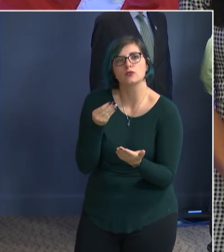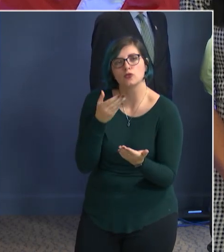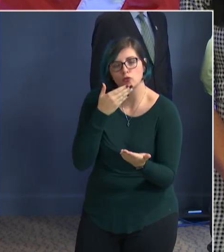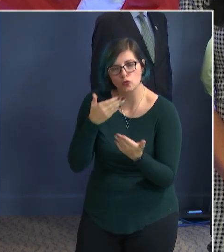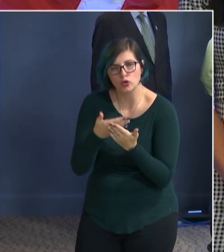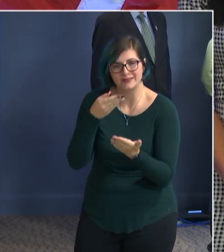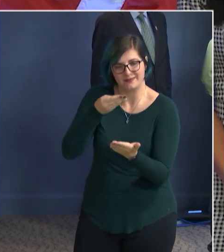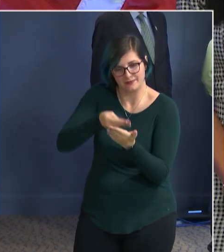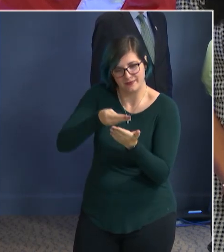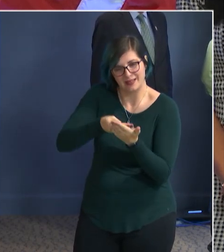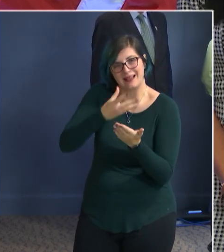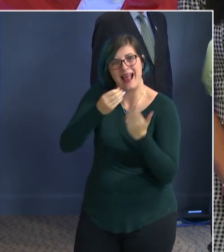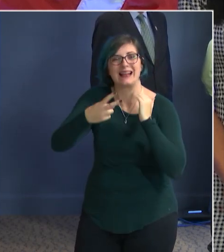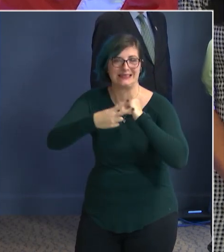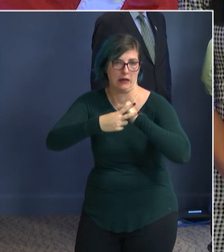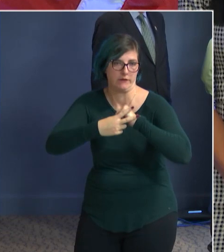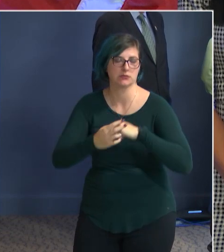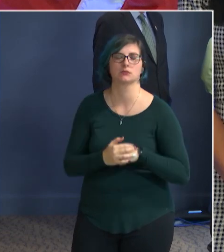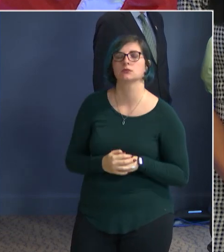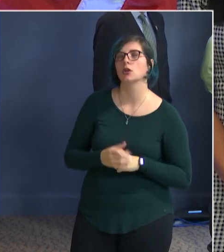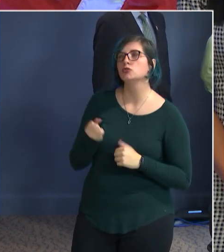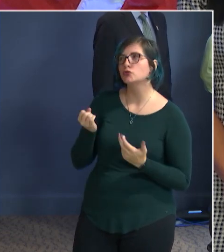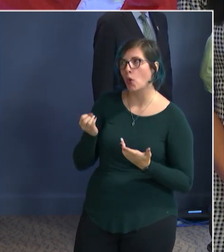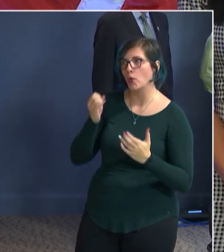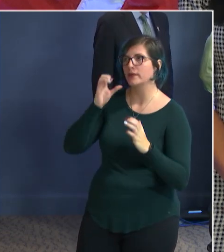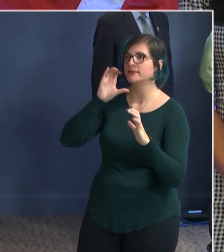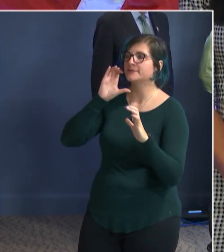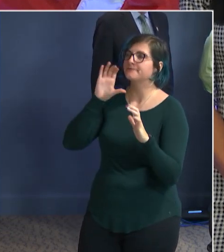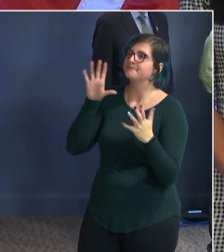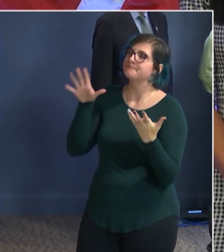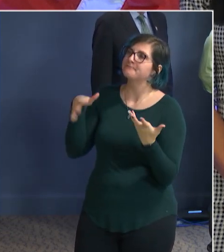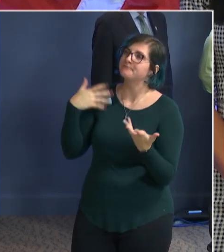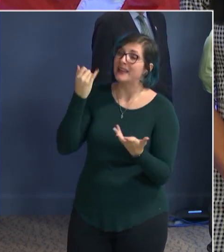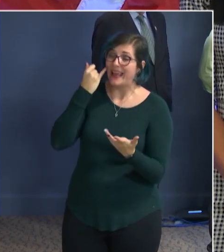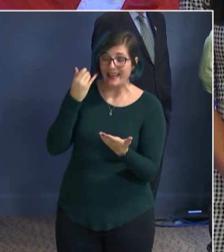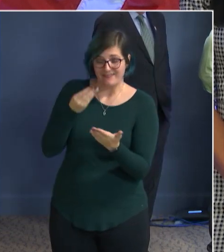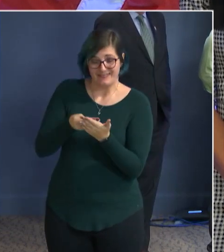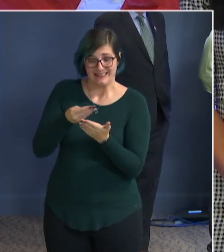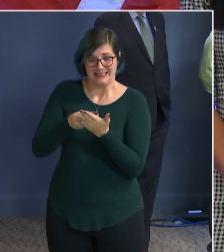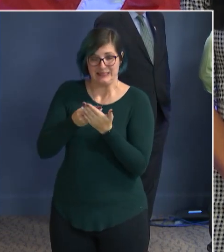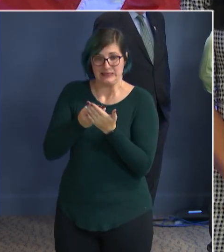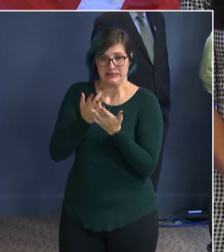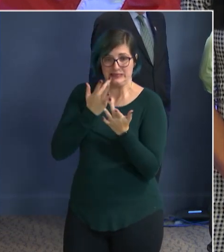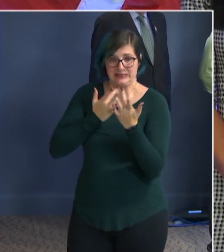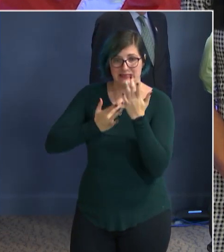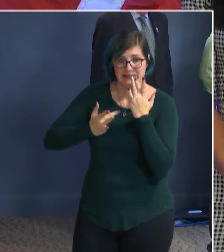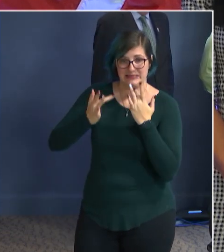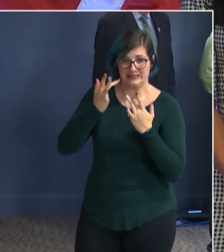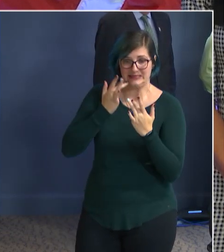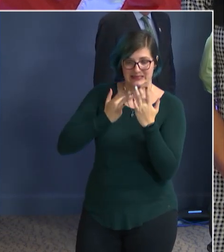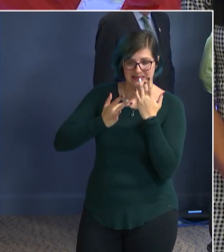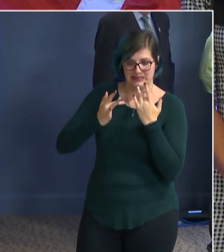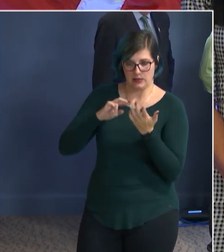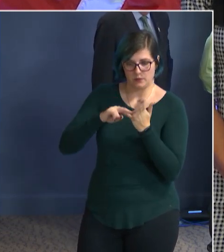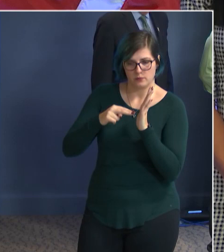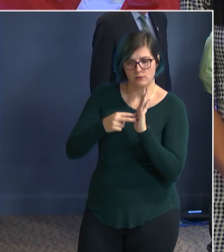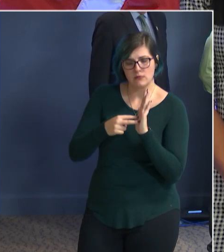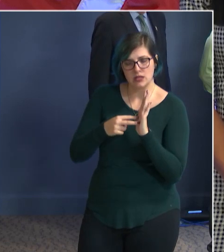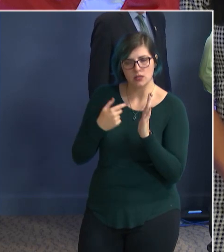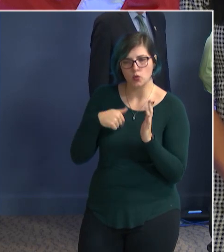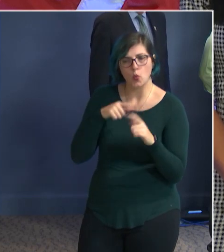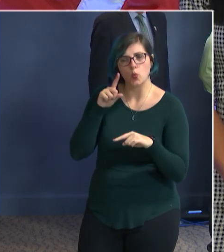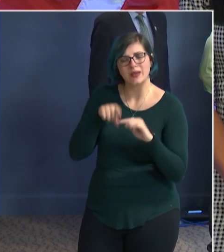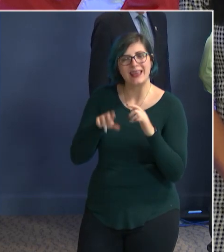and reserves. So the converse is, if our finances are strained, we are less able